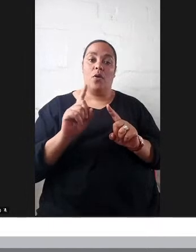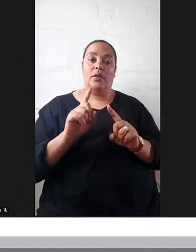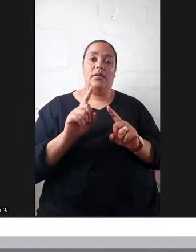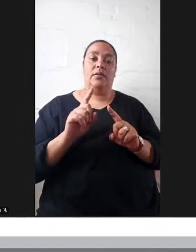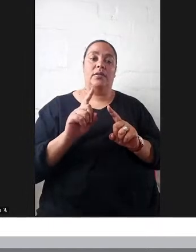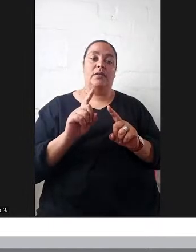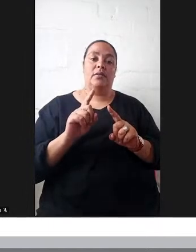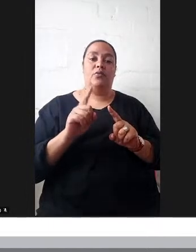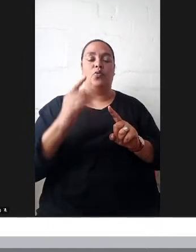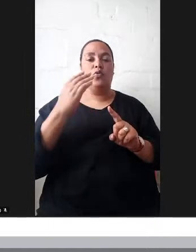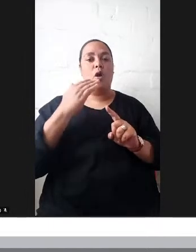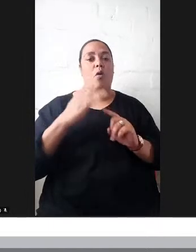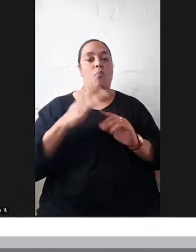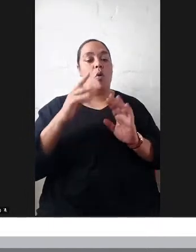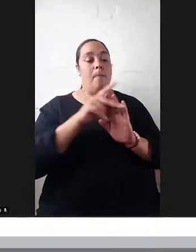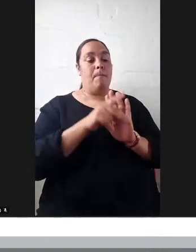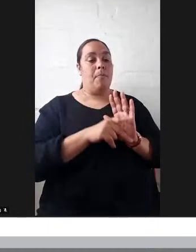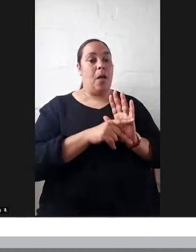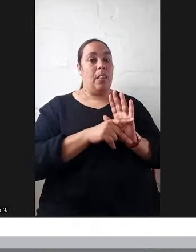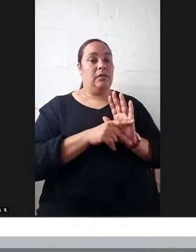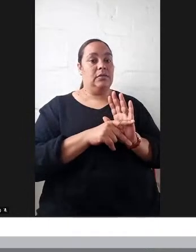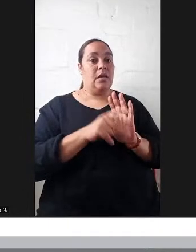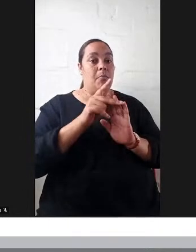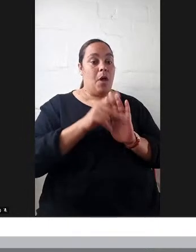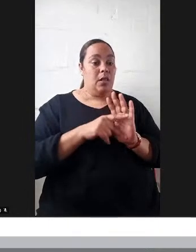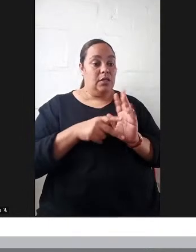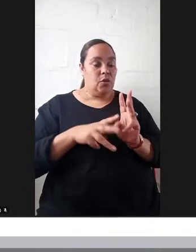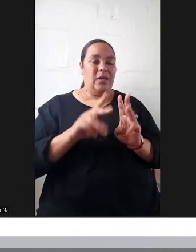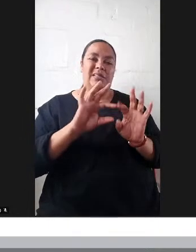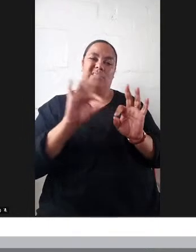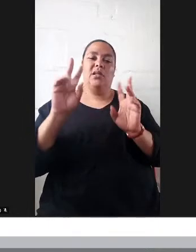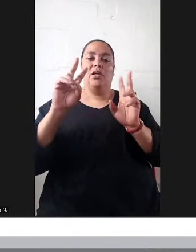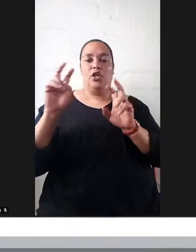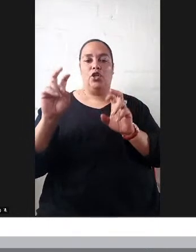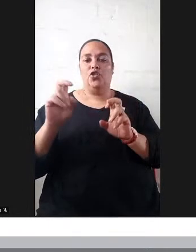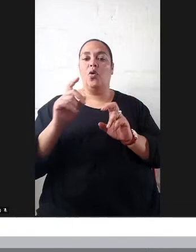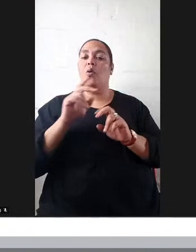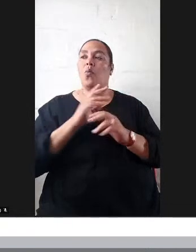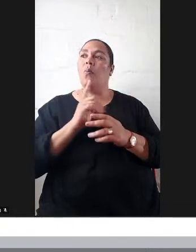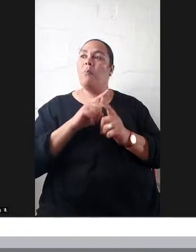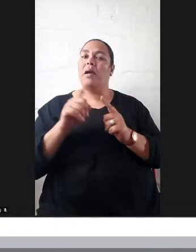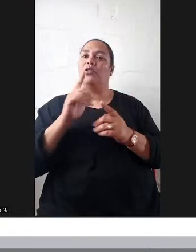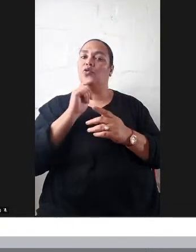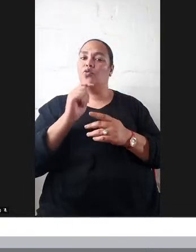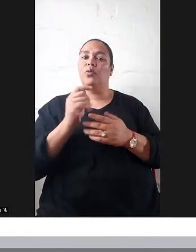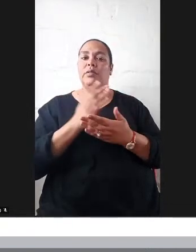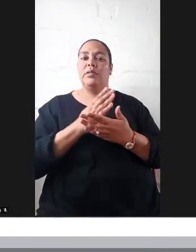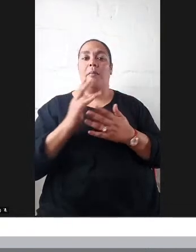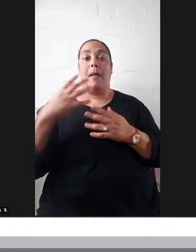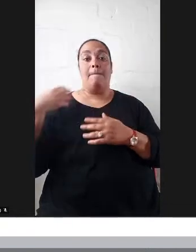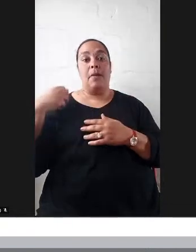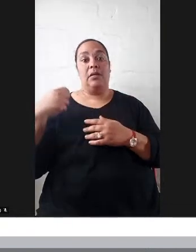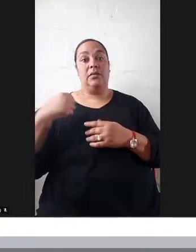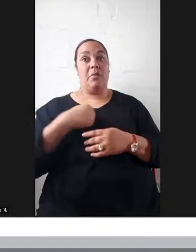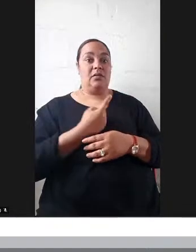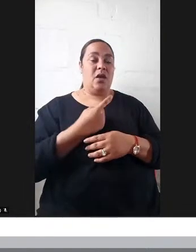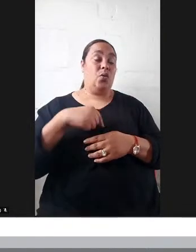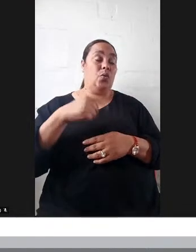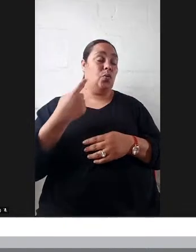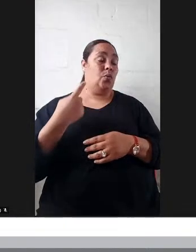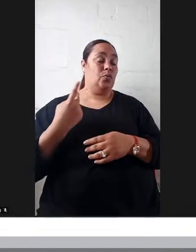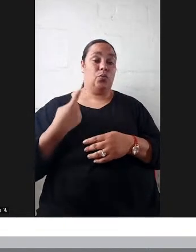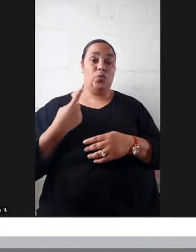more of a policy perspective, this is an issue that certainly the minister and I are absolutely seized